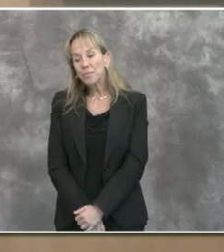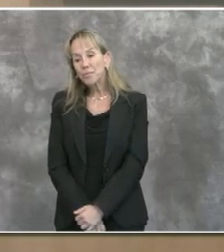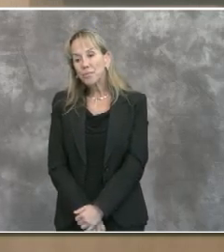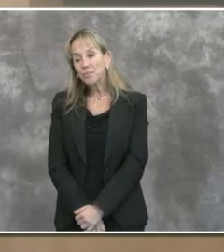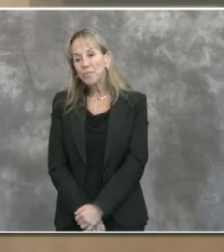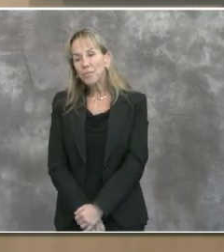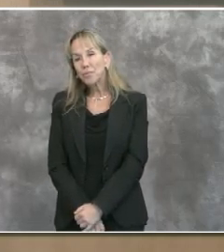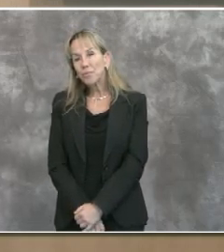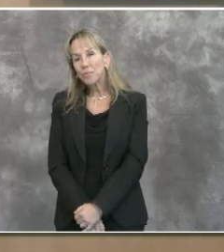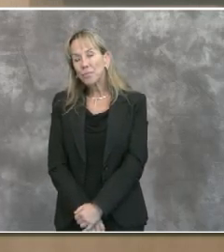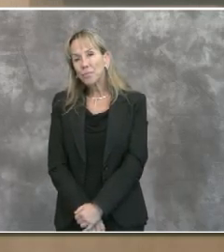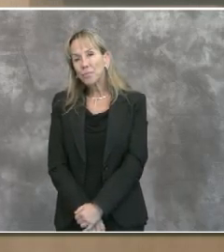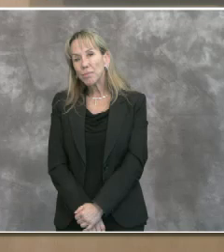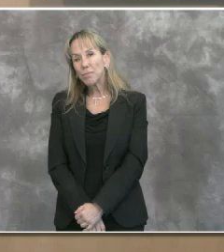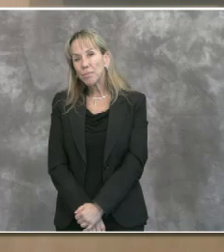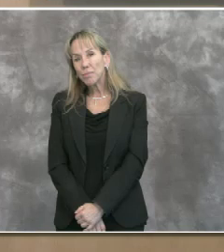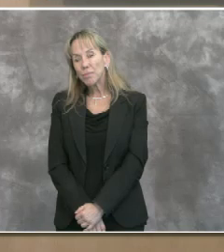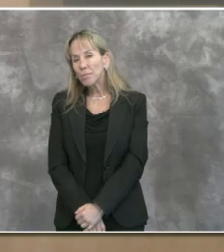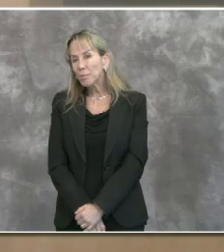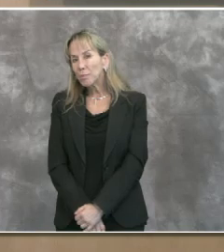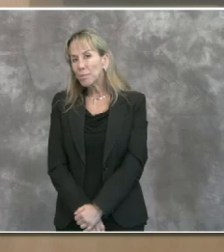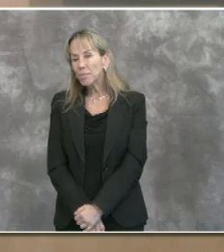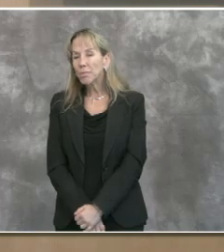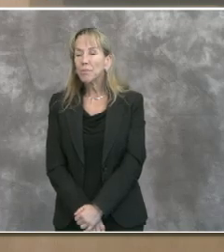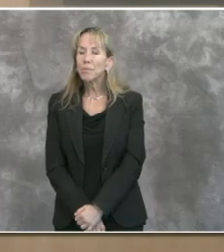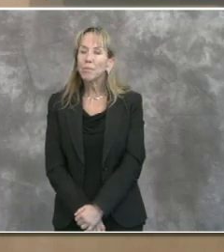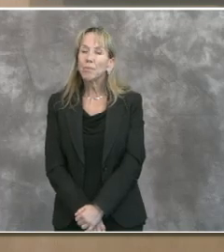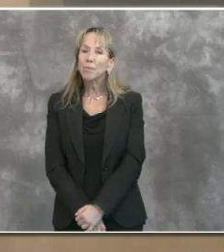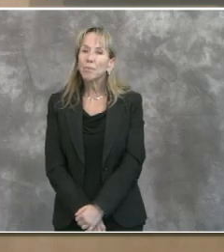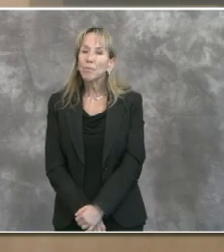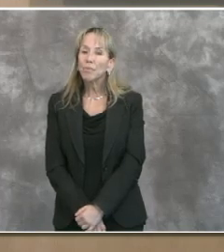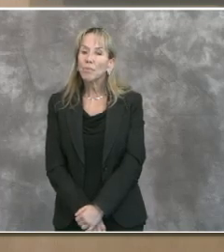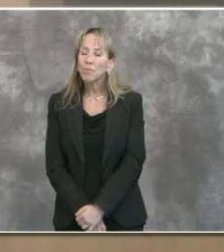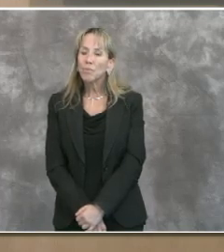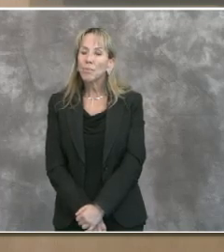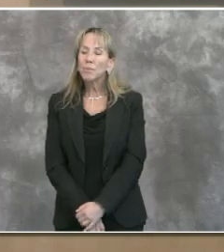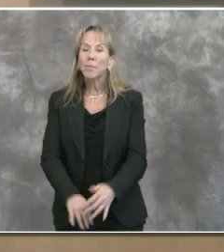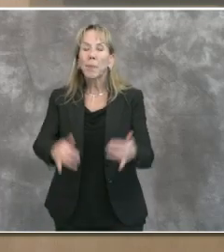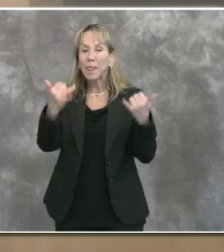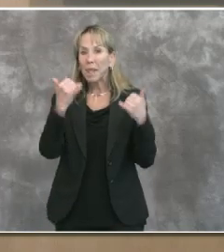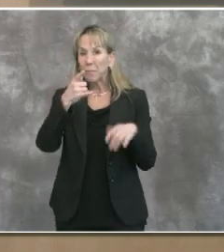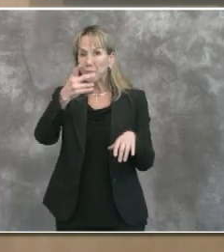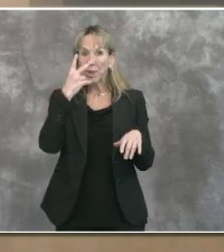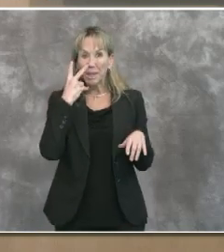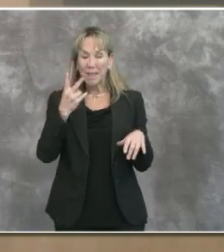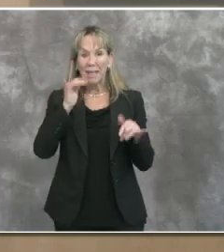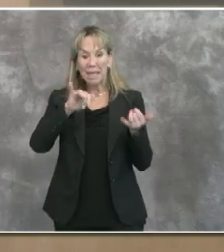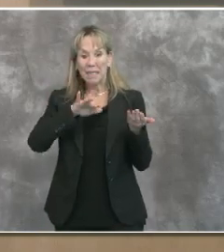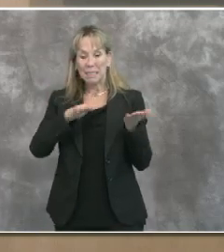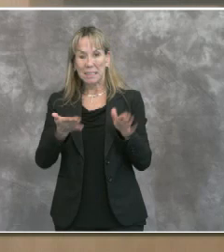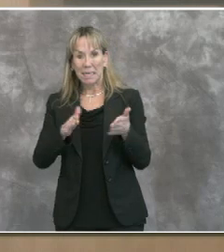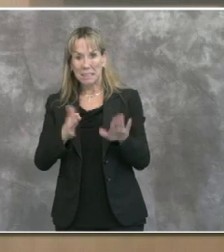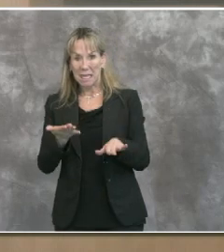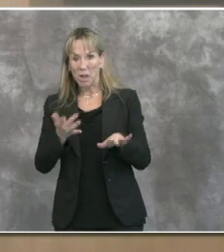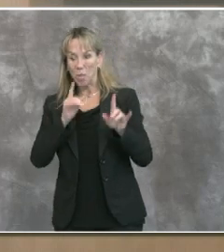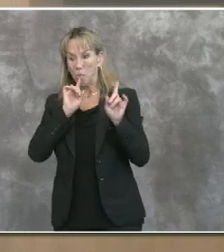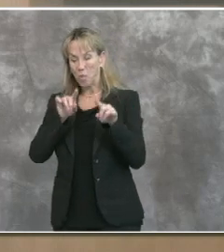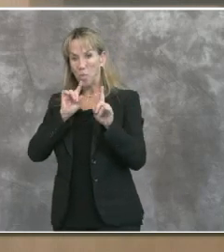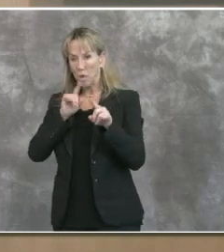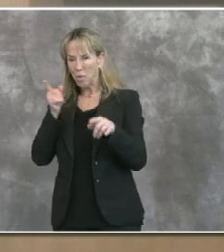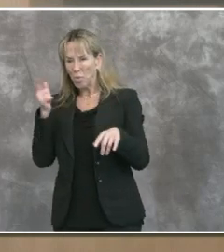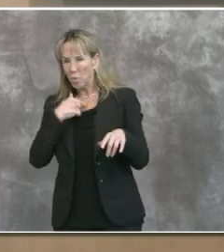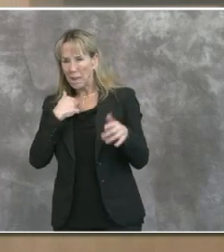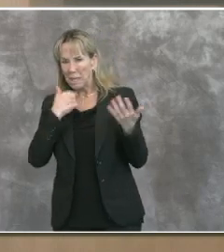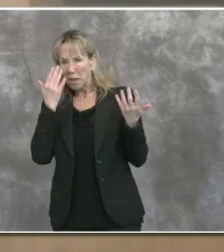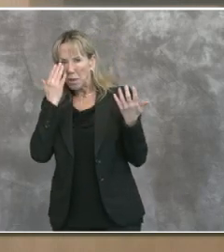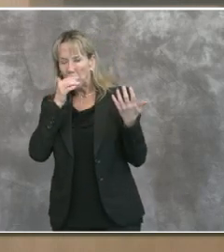visibility over, how much are we seeing in terms of reported tests? Are we knowing how many